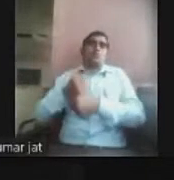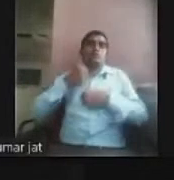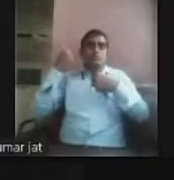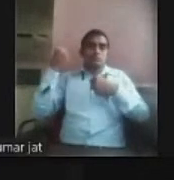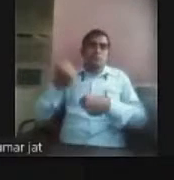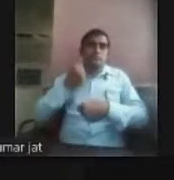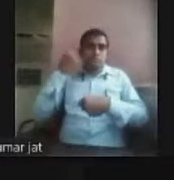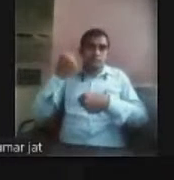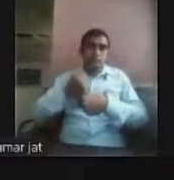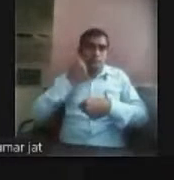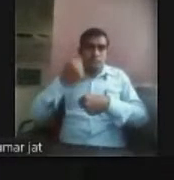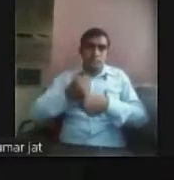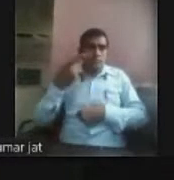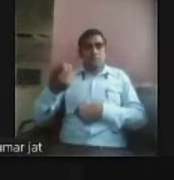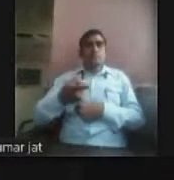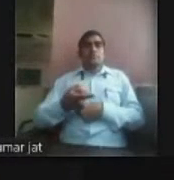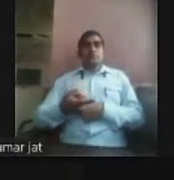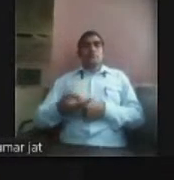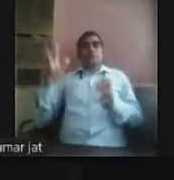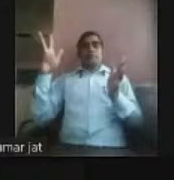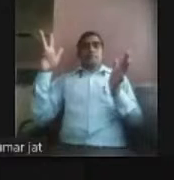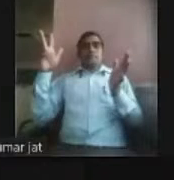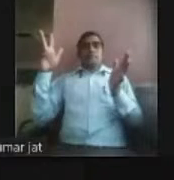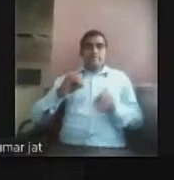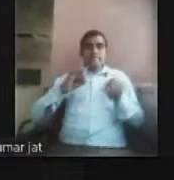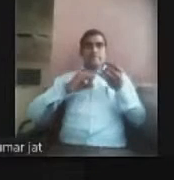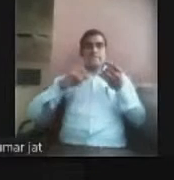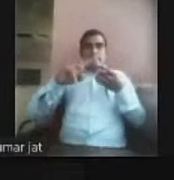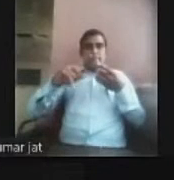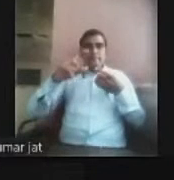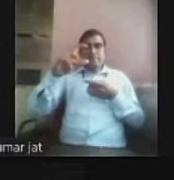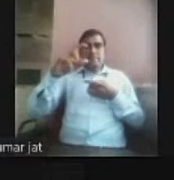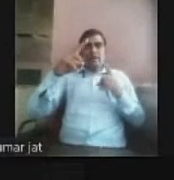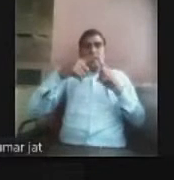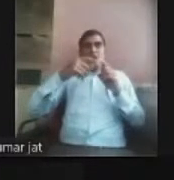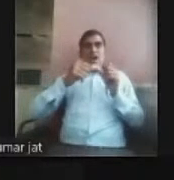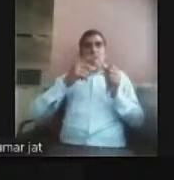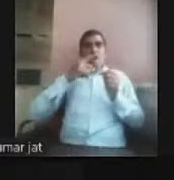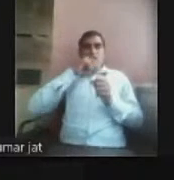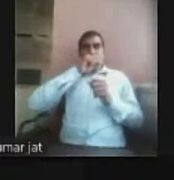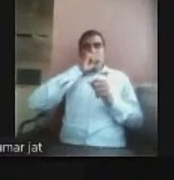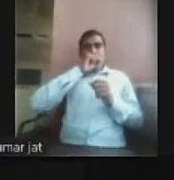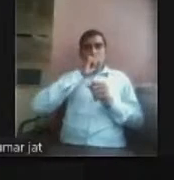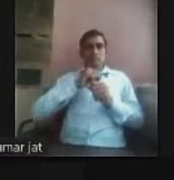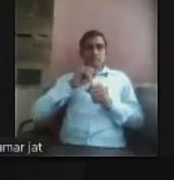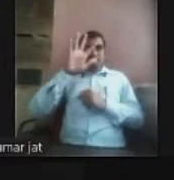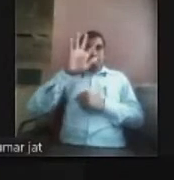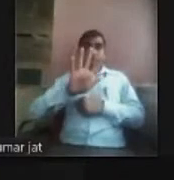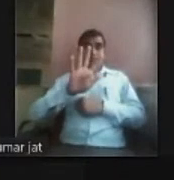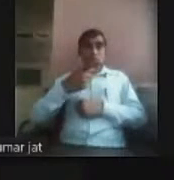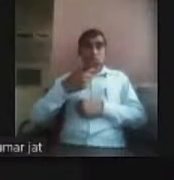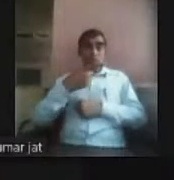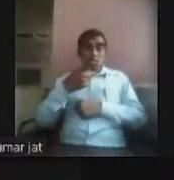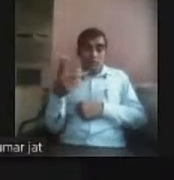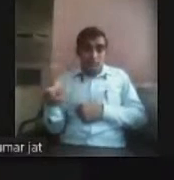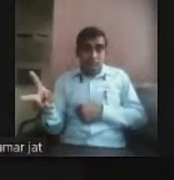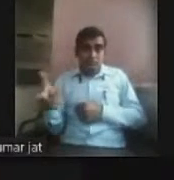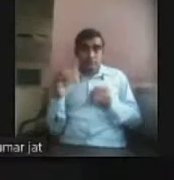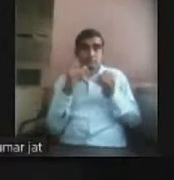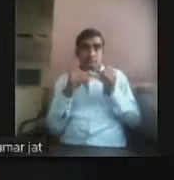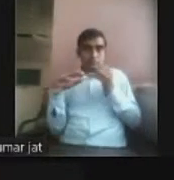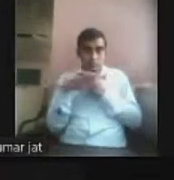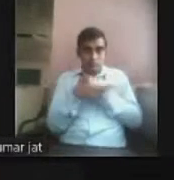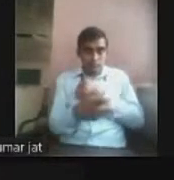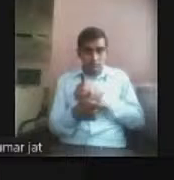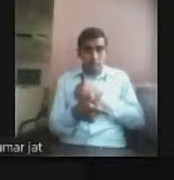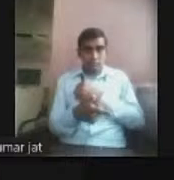disabilities, and the government will make provisions which are necessary for such assistance, where Section 5